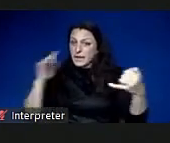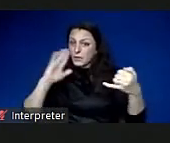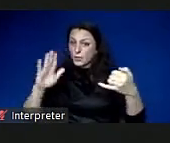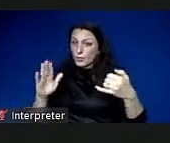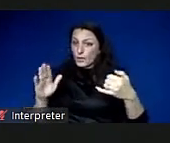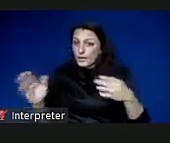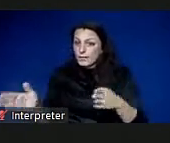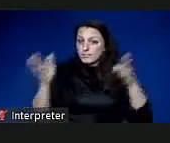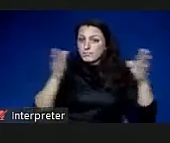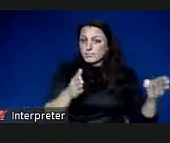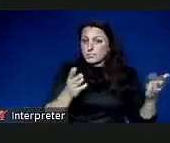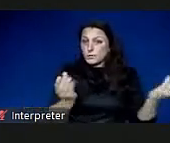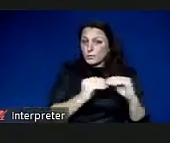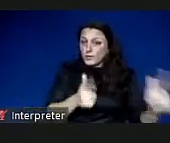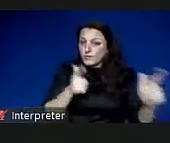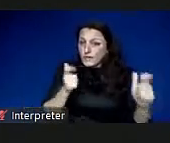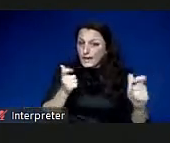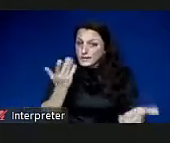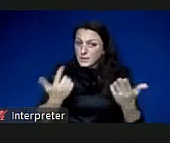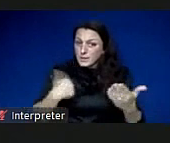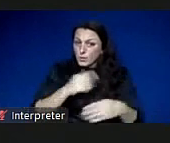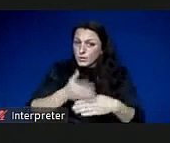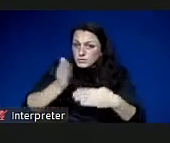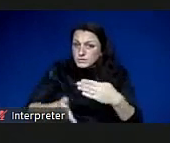be done with this process sooner, or what are you thinking?